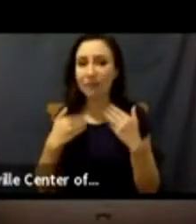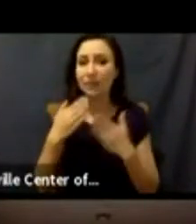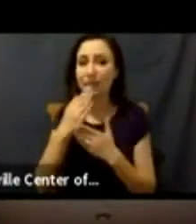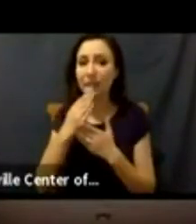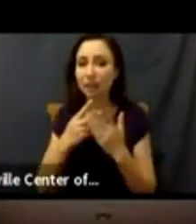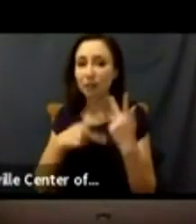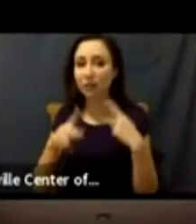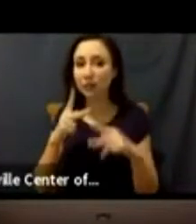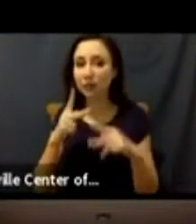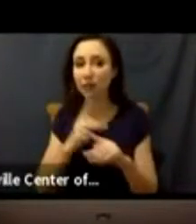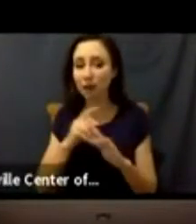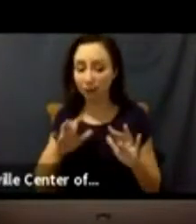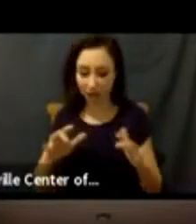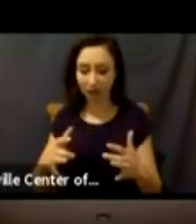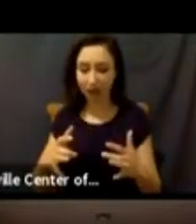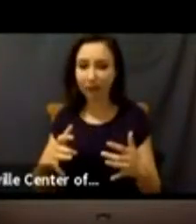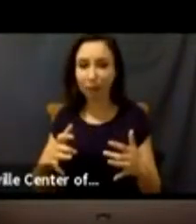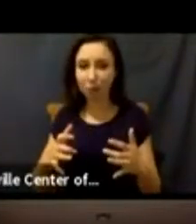size